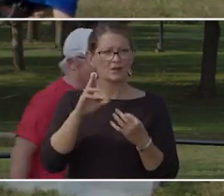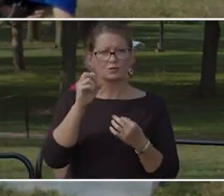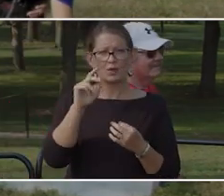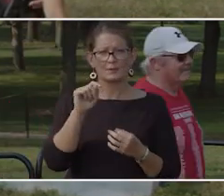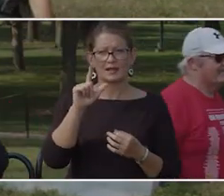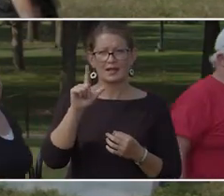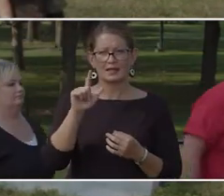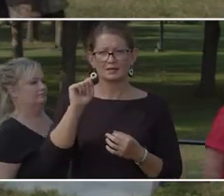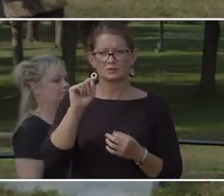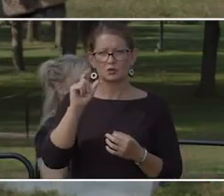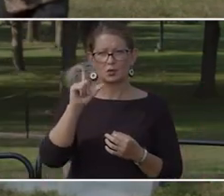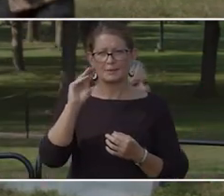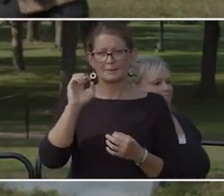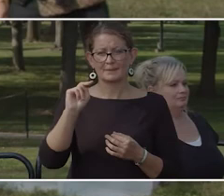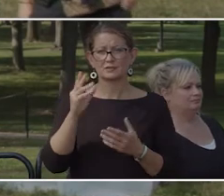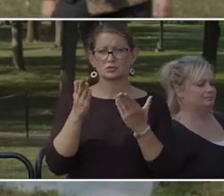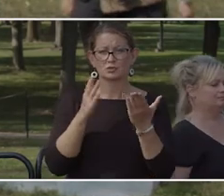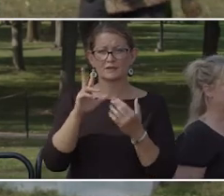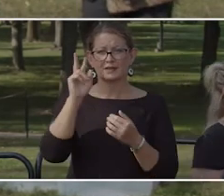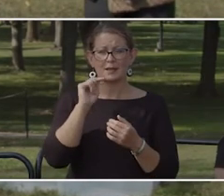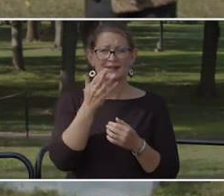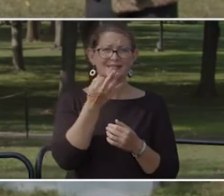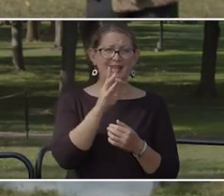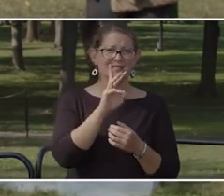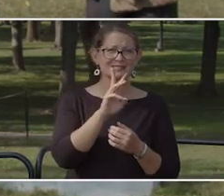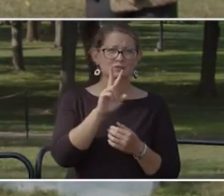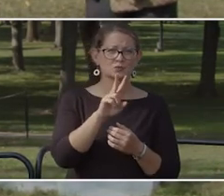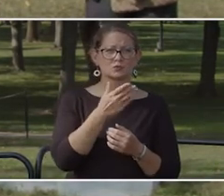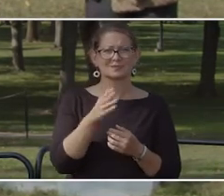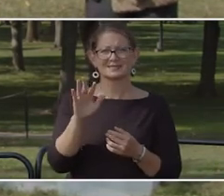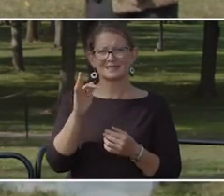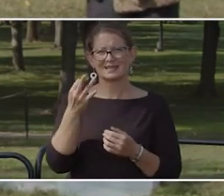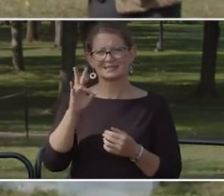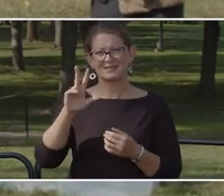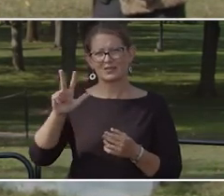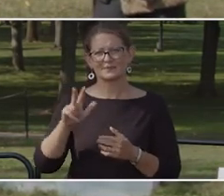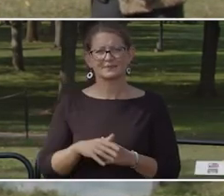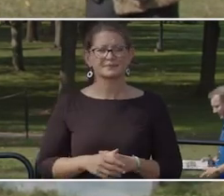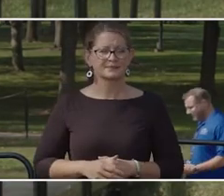L. Tolman, who served in Vietnam 1972 to